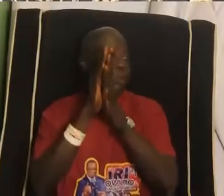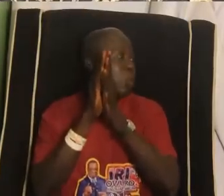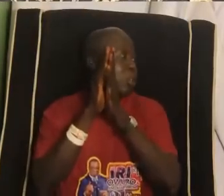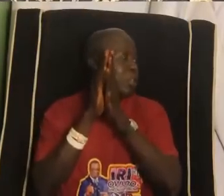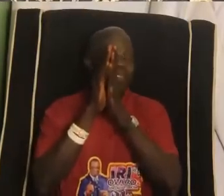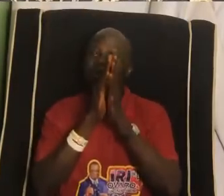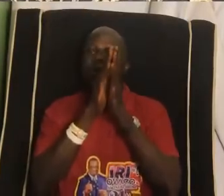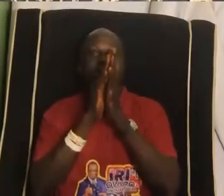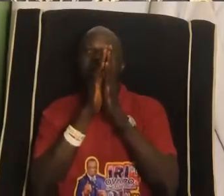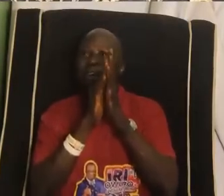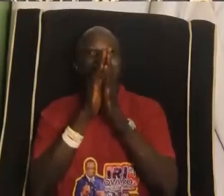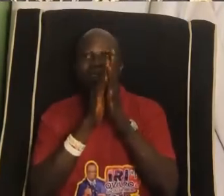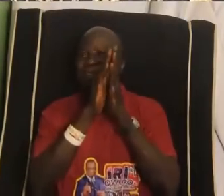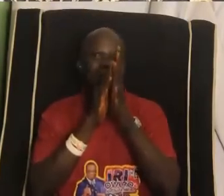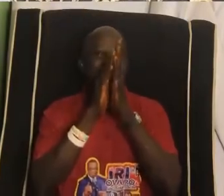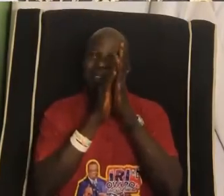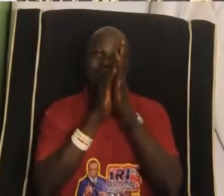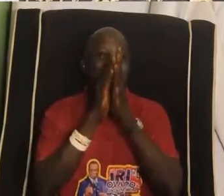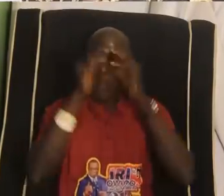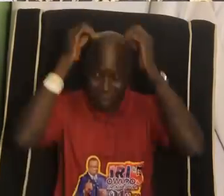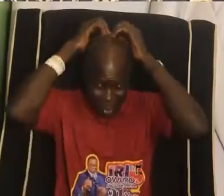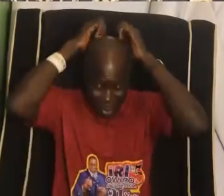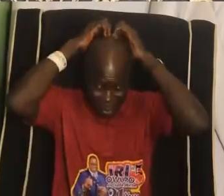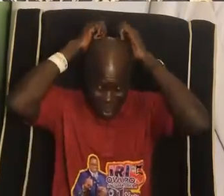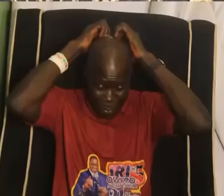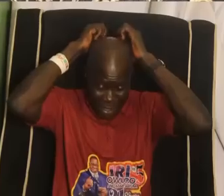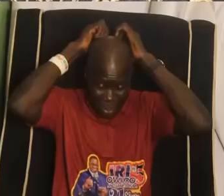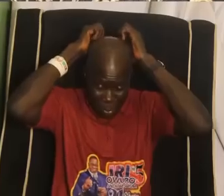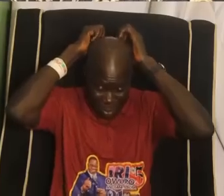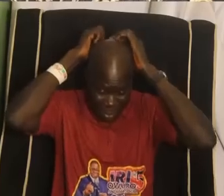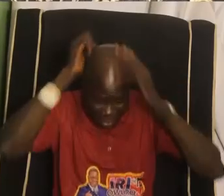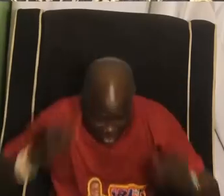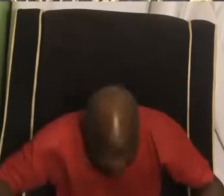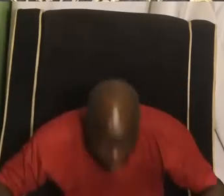Oh God, Jesus. Oh God, Jesus. Yeah. The